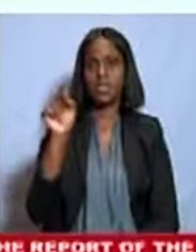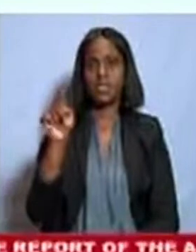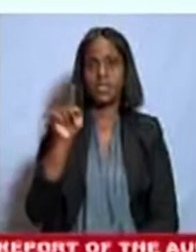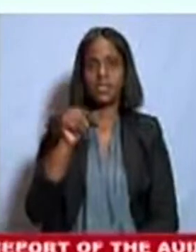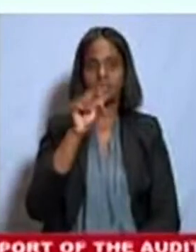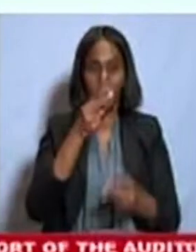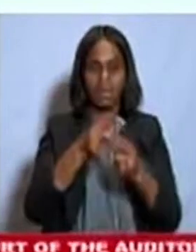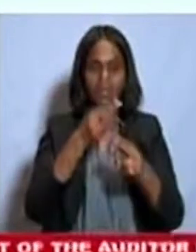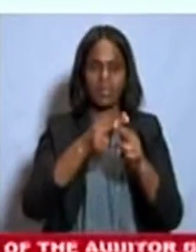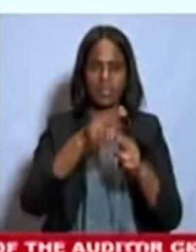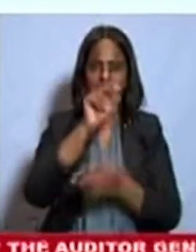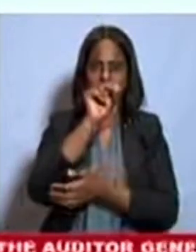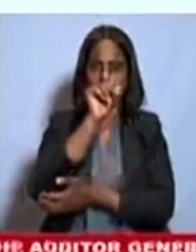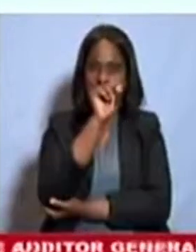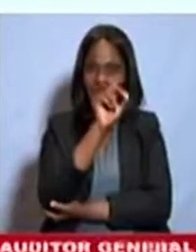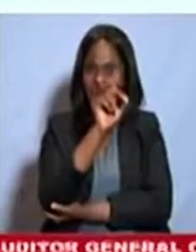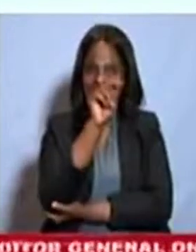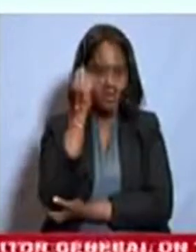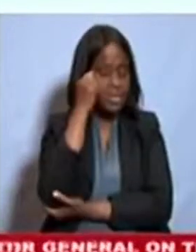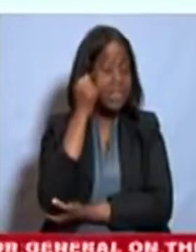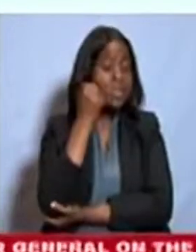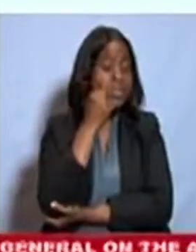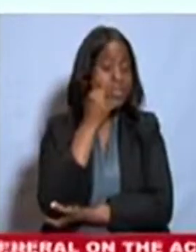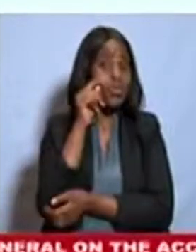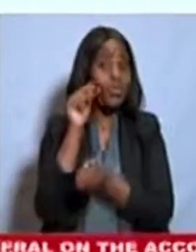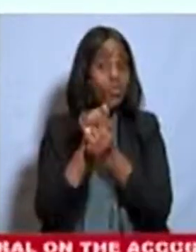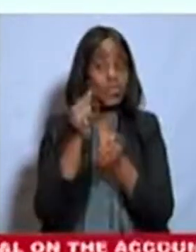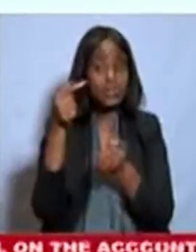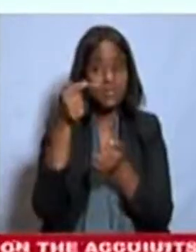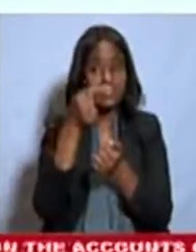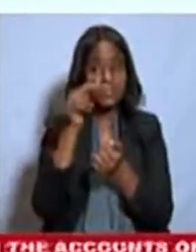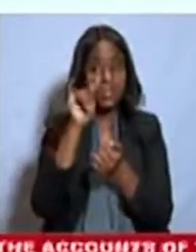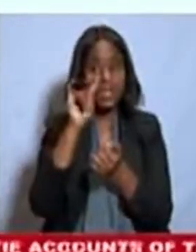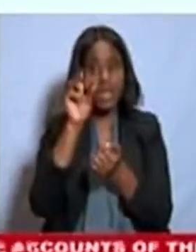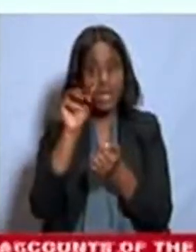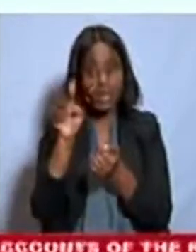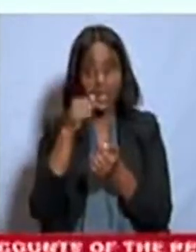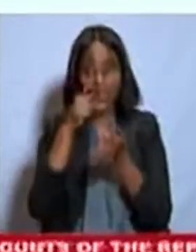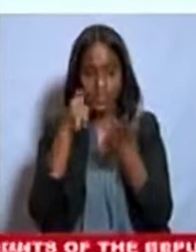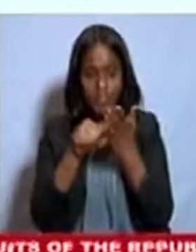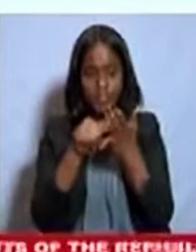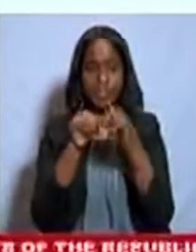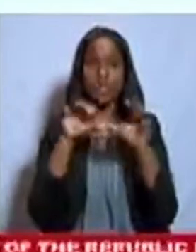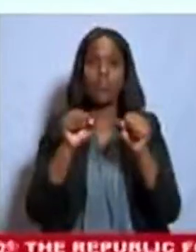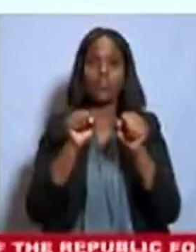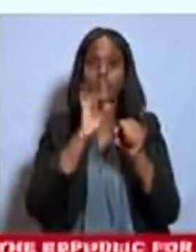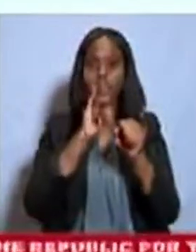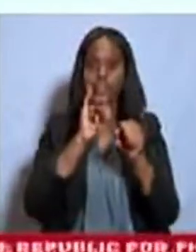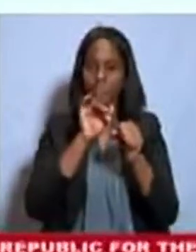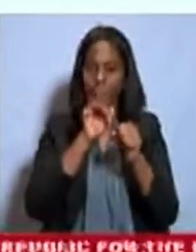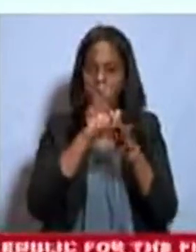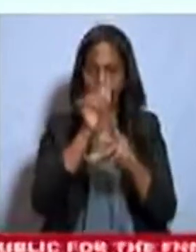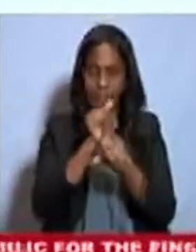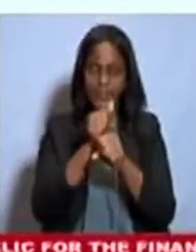Tembo, General Dealers, and GINs, and letter from supplier confirming receipt of the beans.